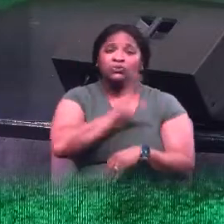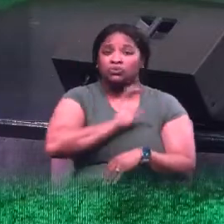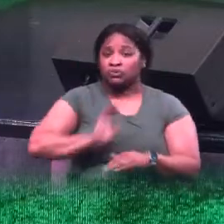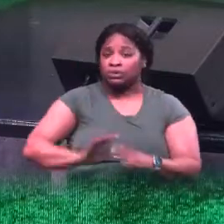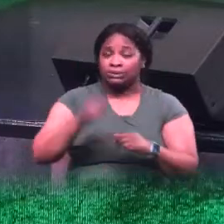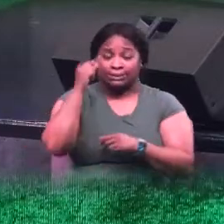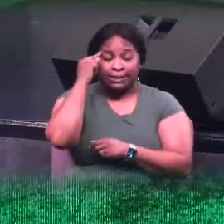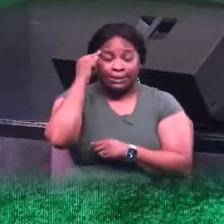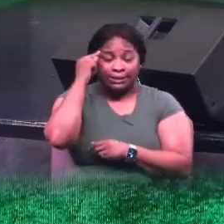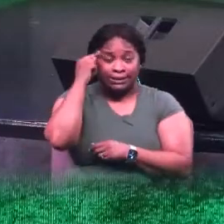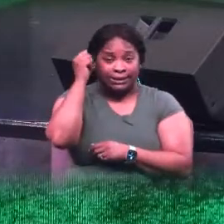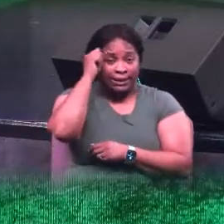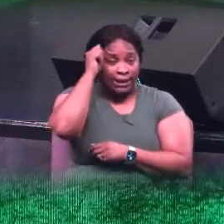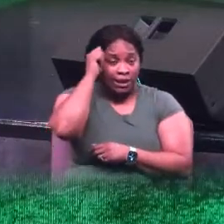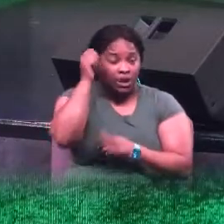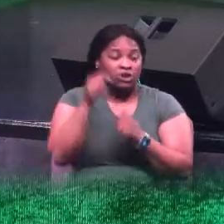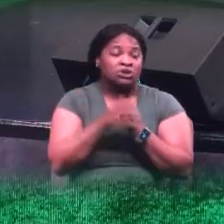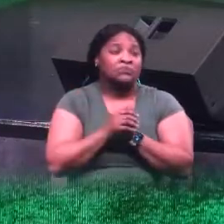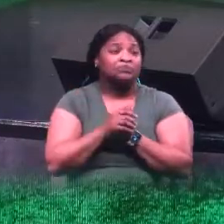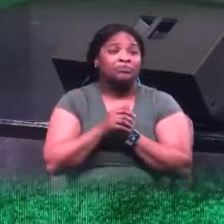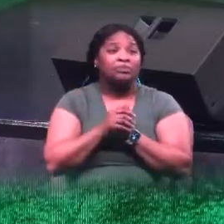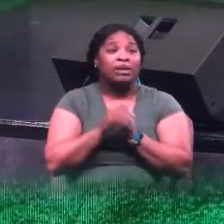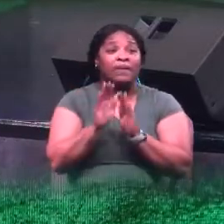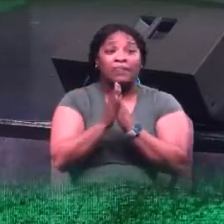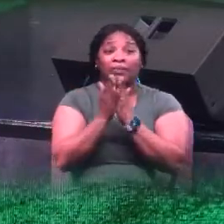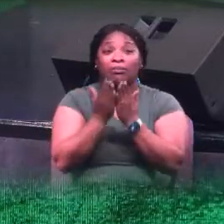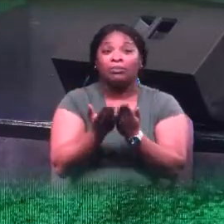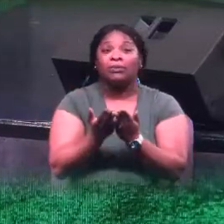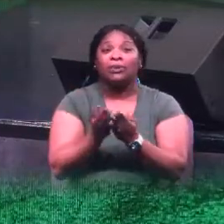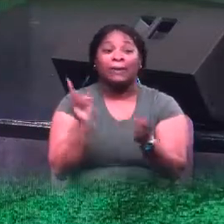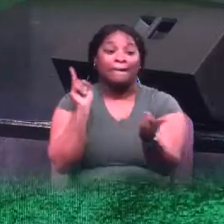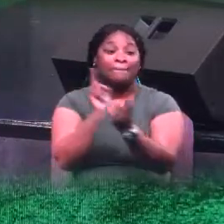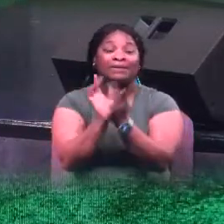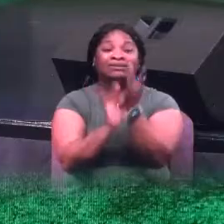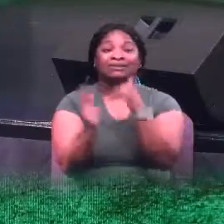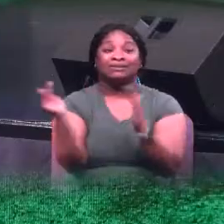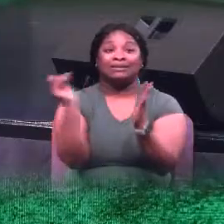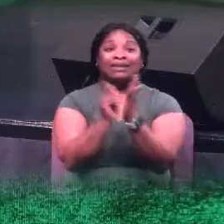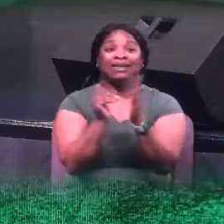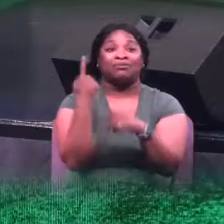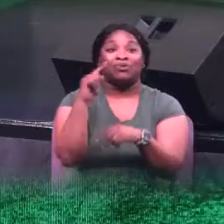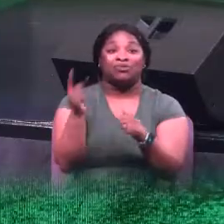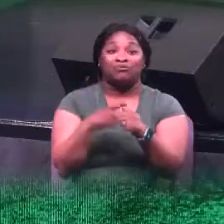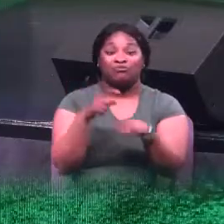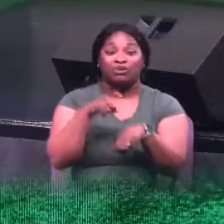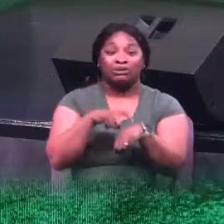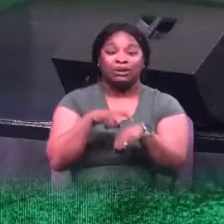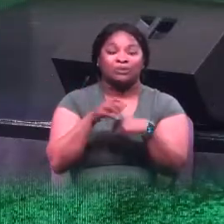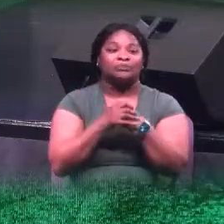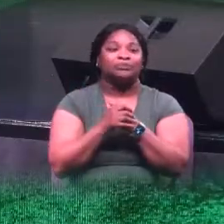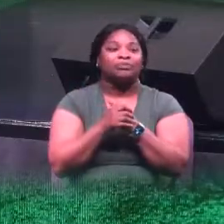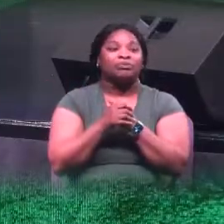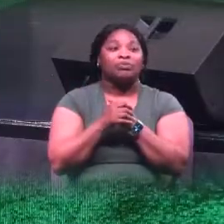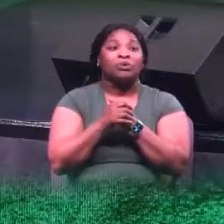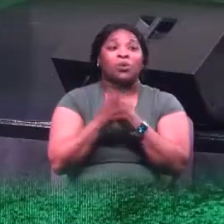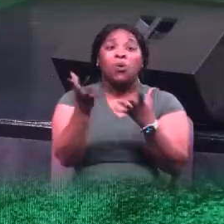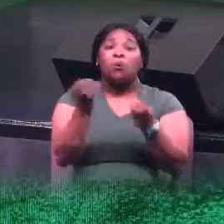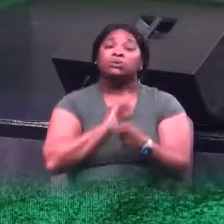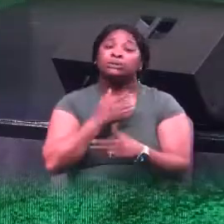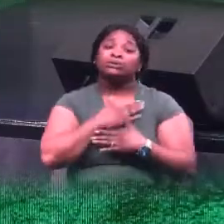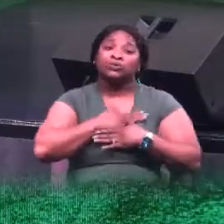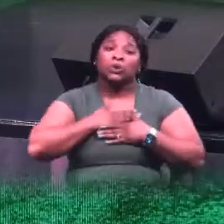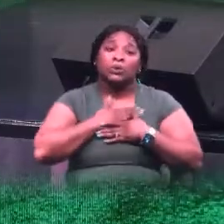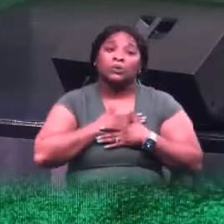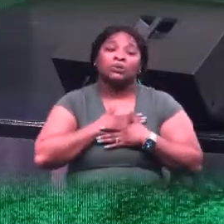thinking and theology, in the book Meeting Jesus Again for the First Time, wants us to